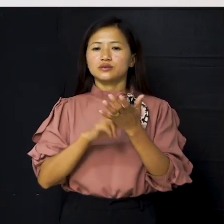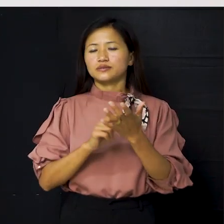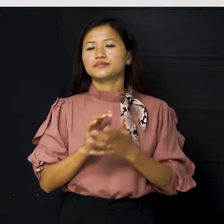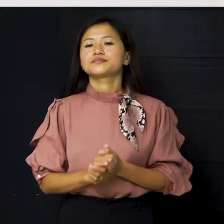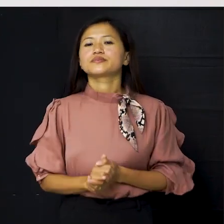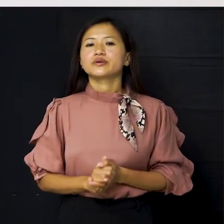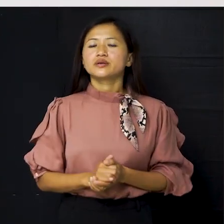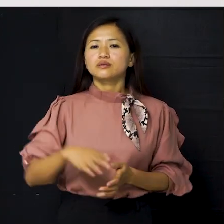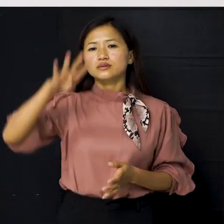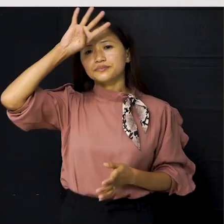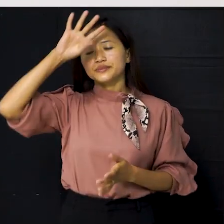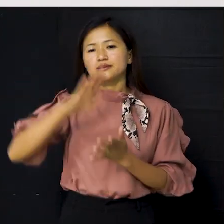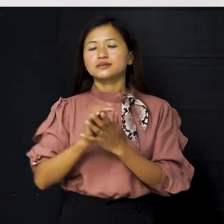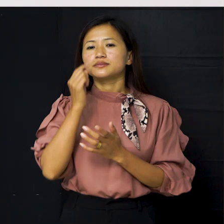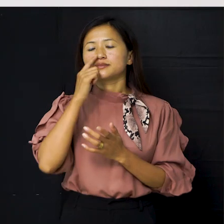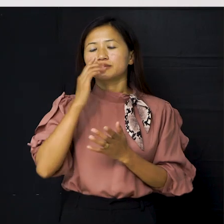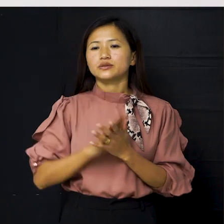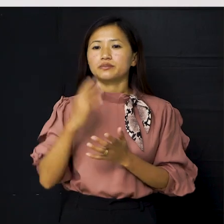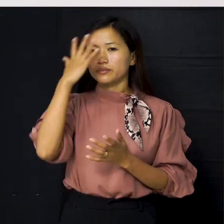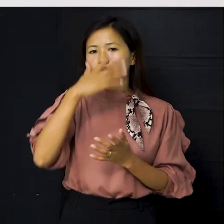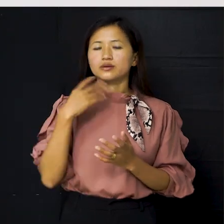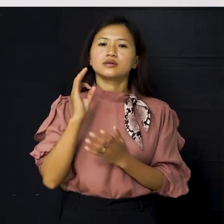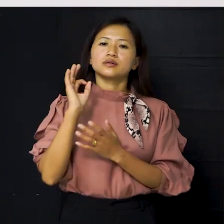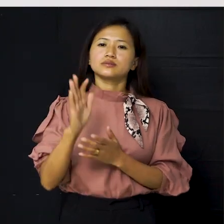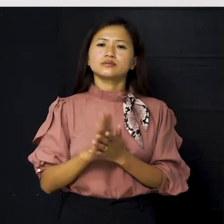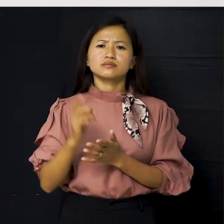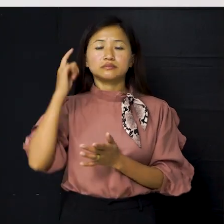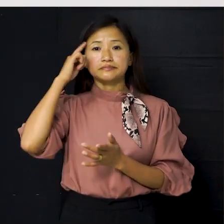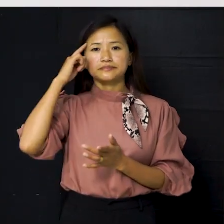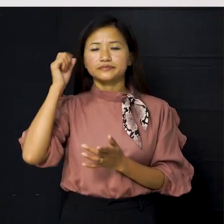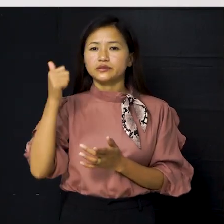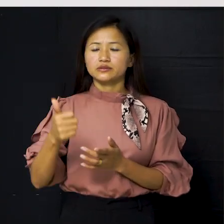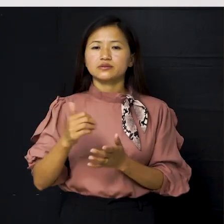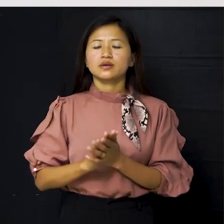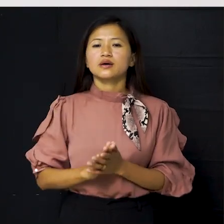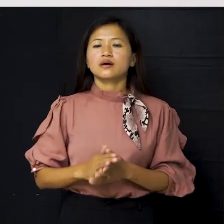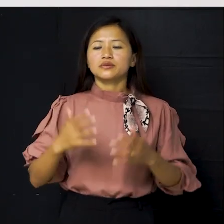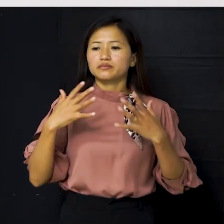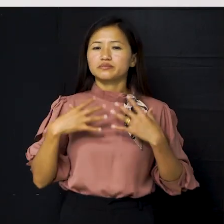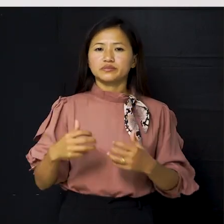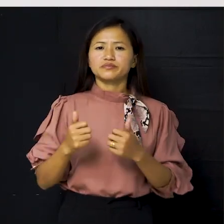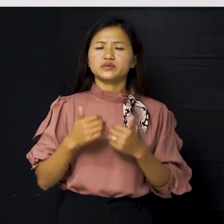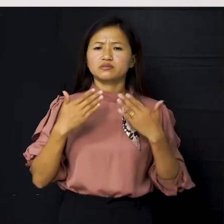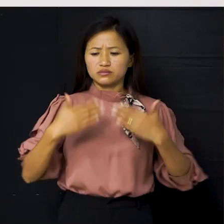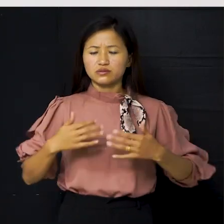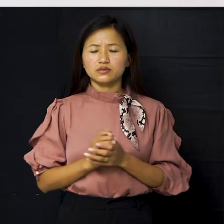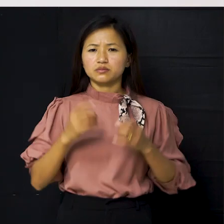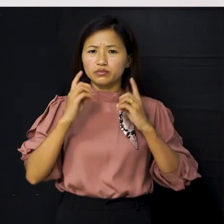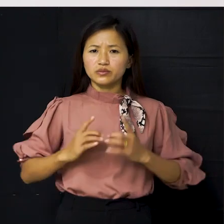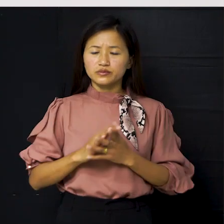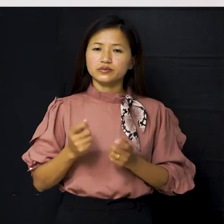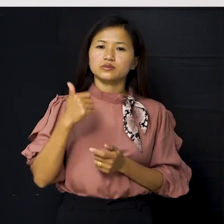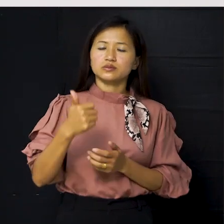and she was very beautiful, and she was very intelligent and quite brave as well. So when her husband was